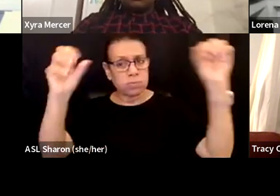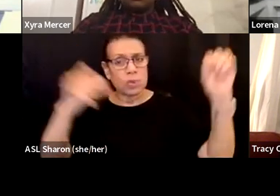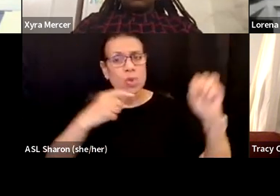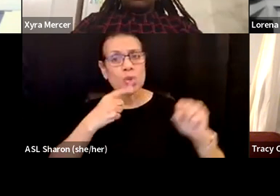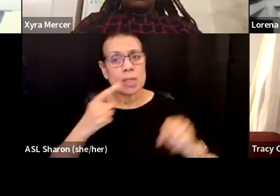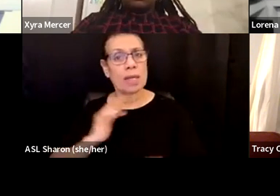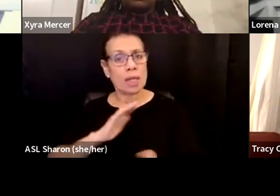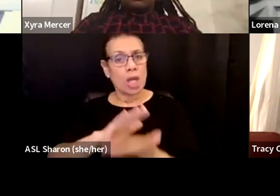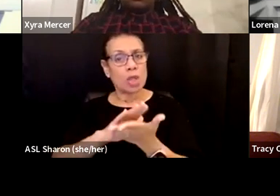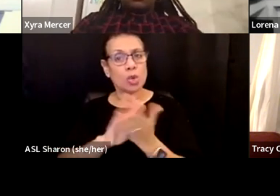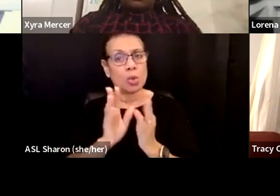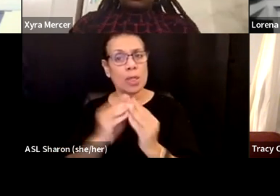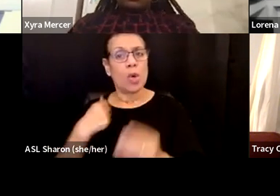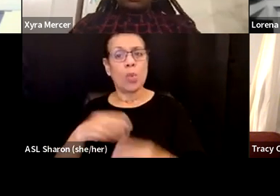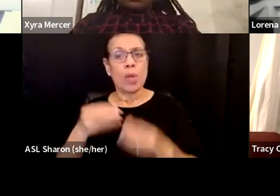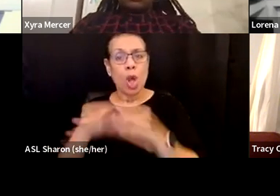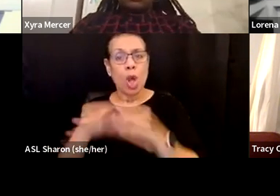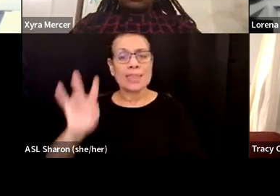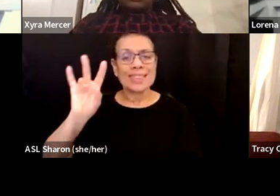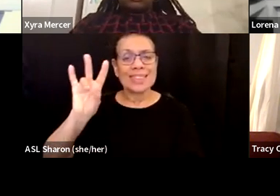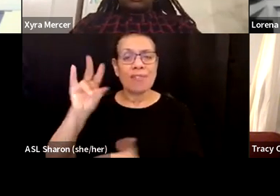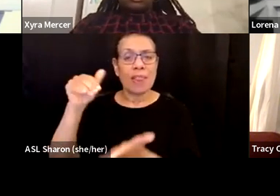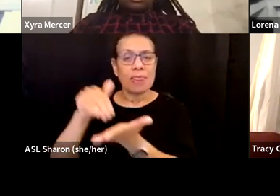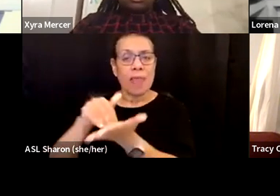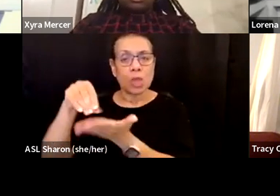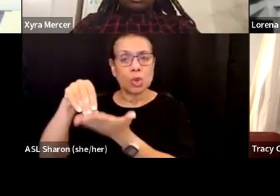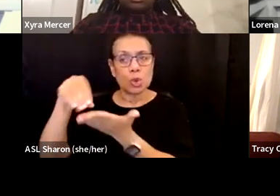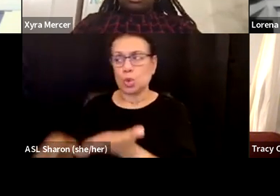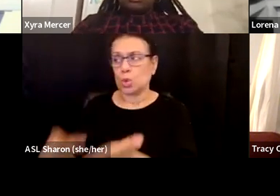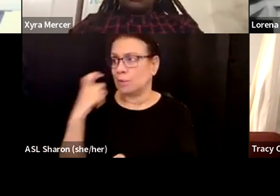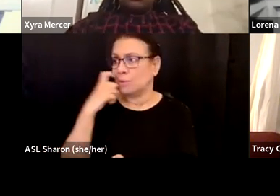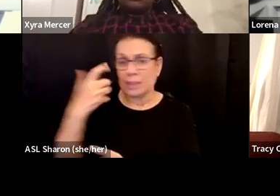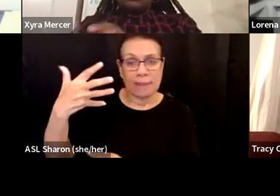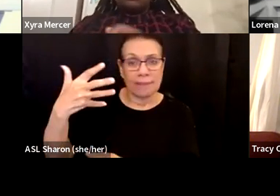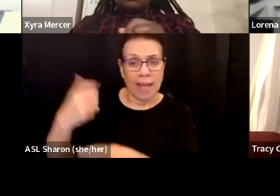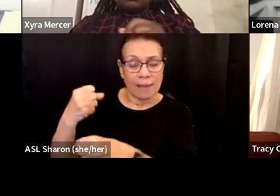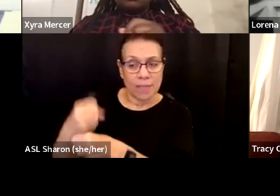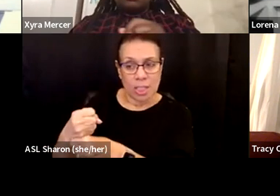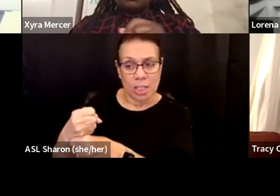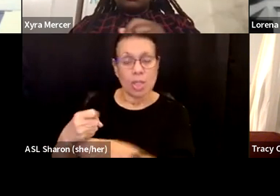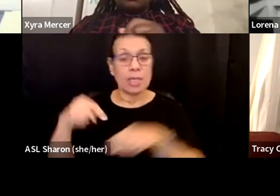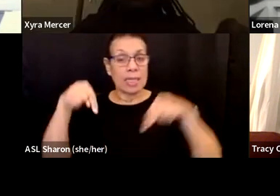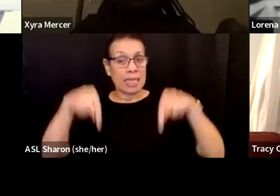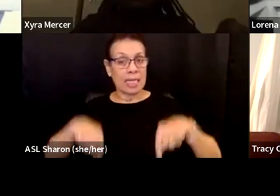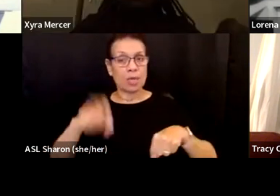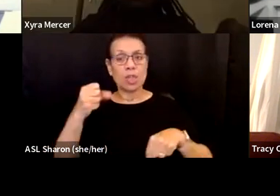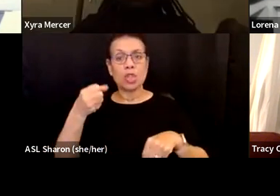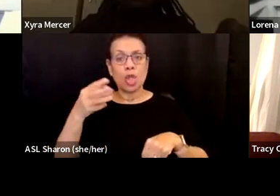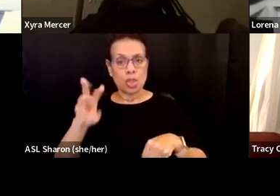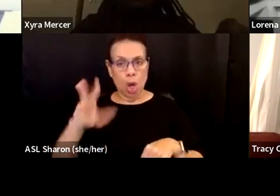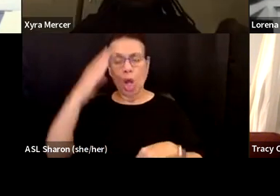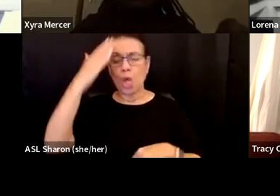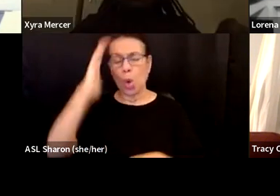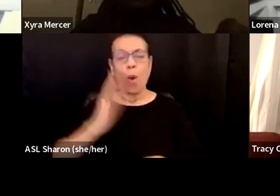meeting that the district has lost 7 000 students over the last five years we at the shaw know that our families